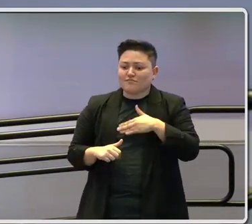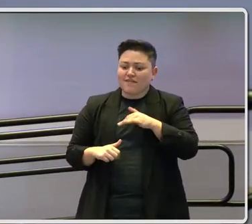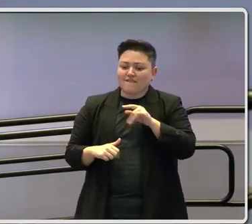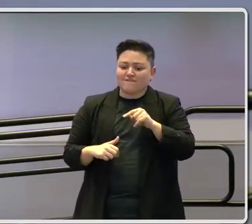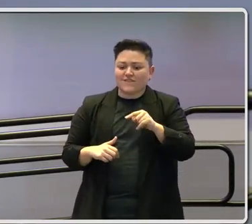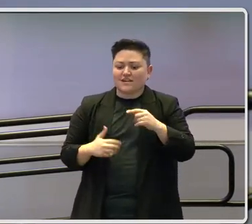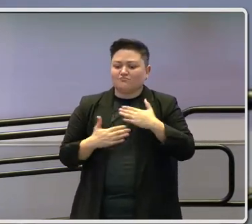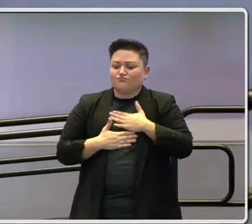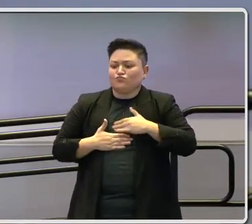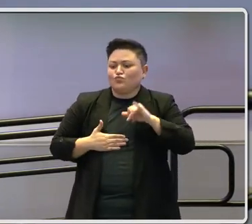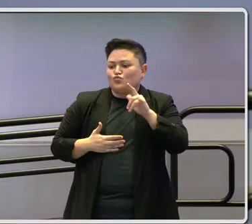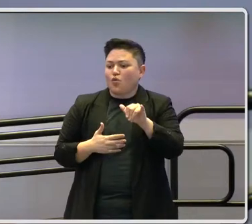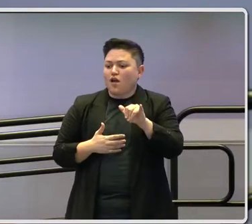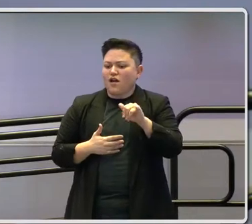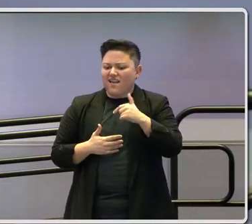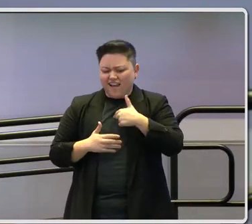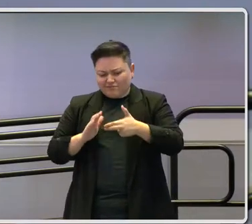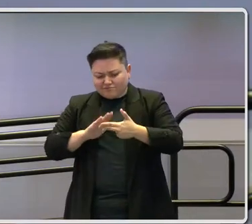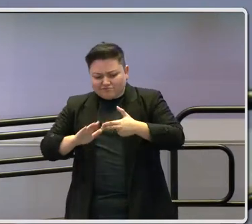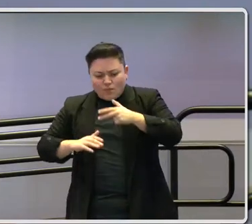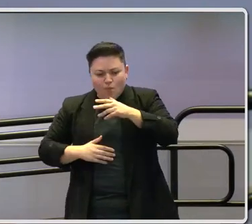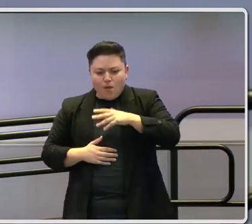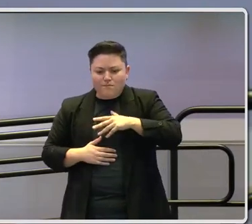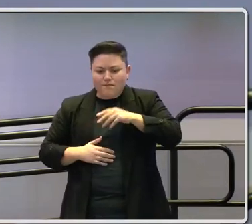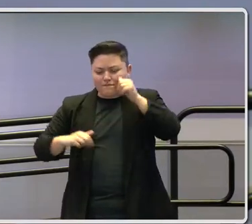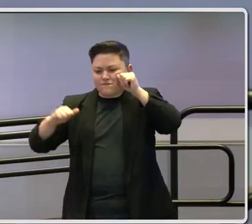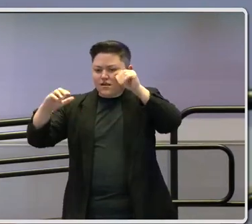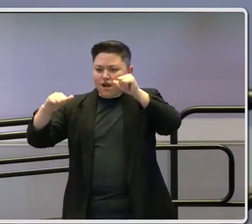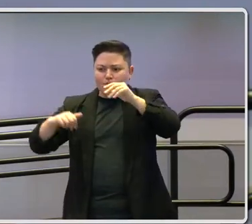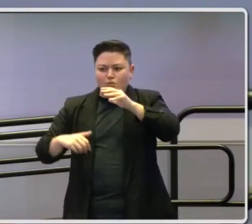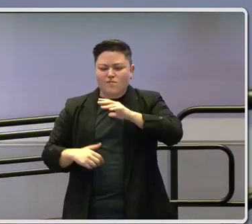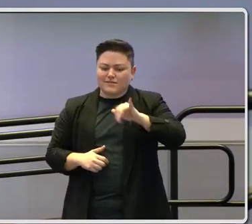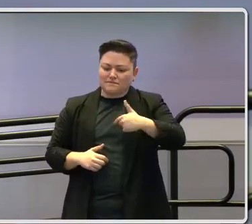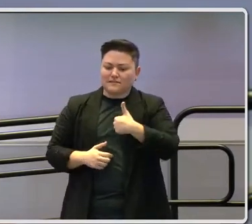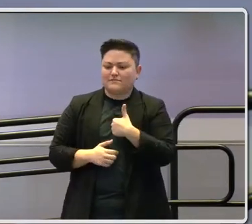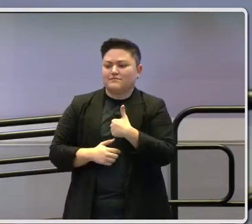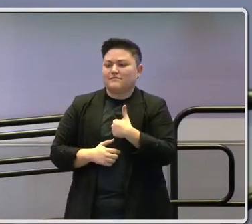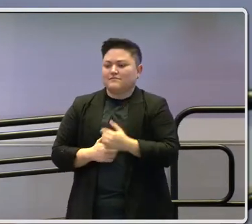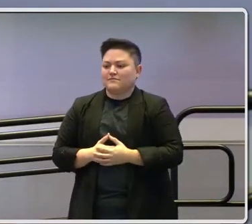am woman, phenomenally phenomenal woman. That is me.